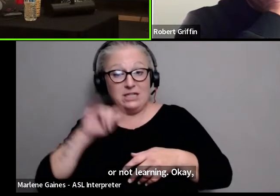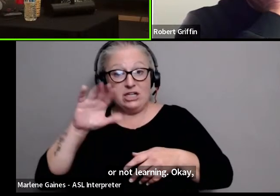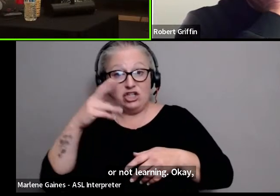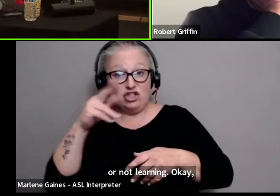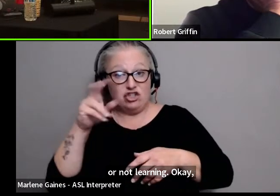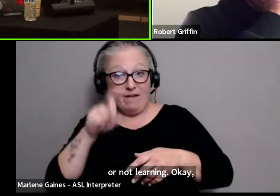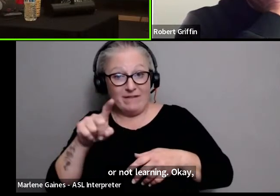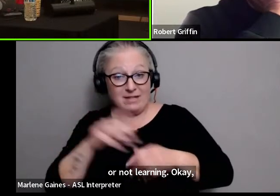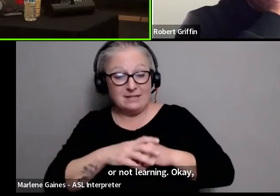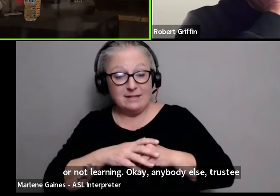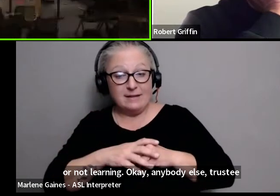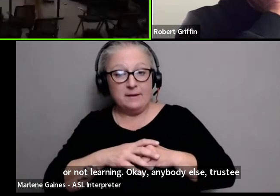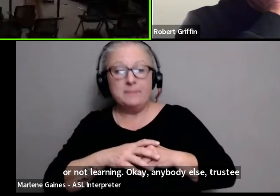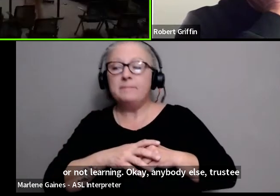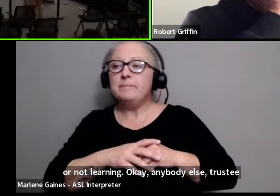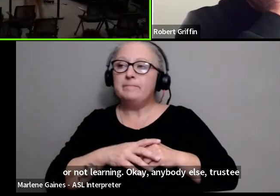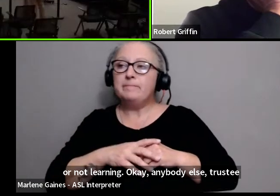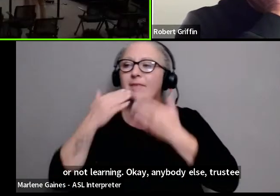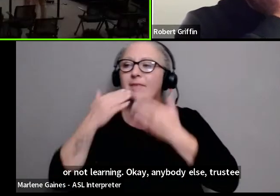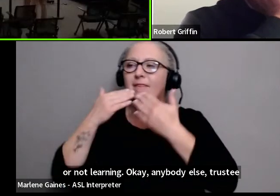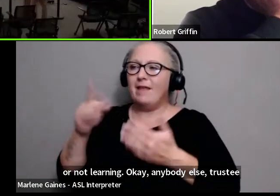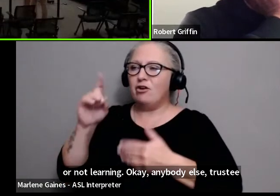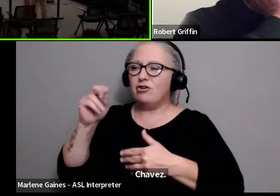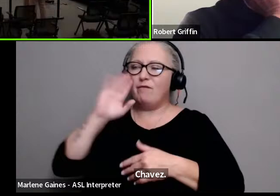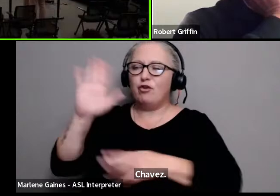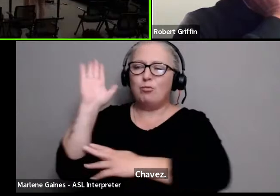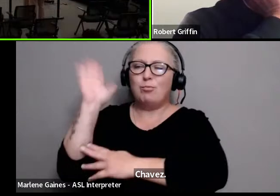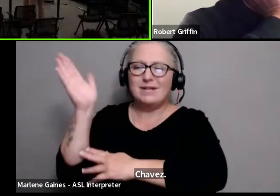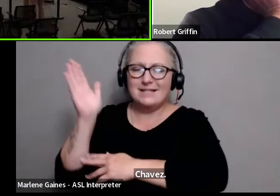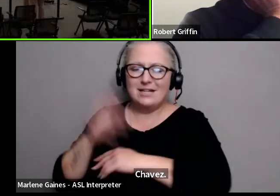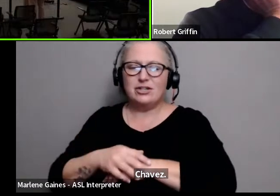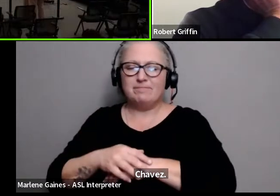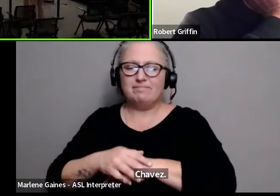Chavez. Thank you, Dawn, for your presentation. Sure.